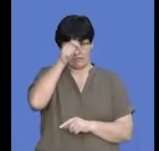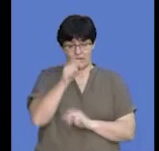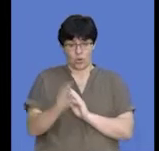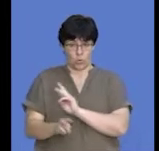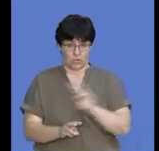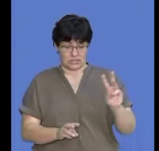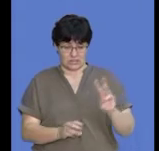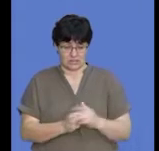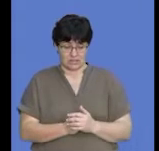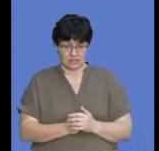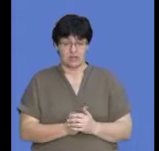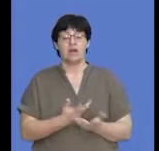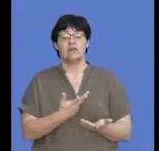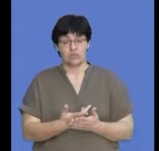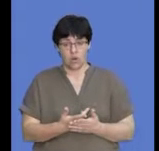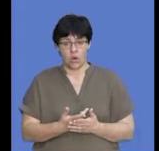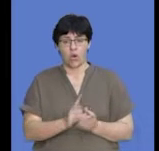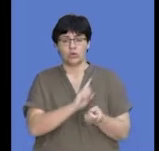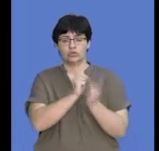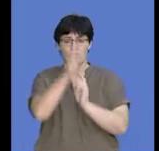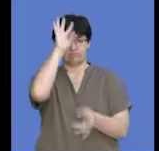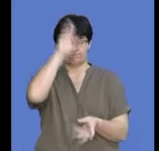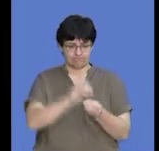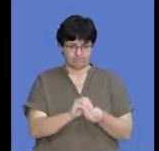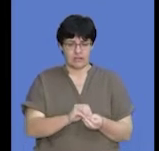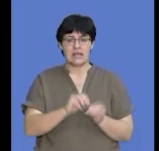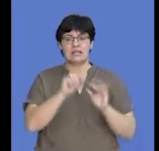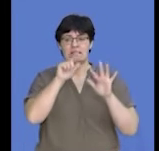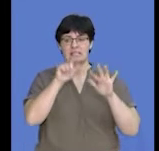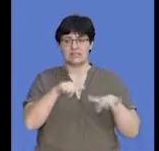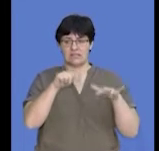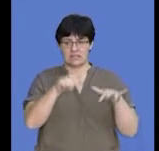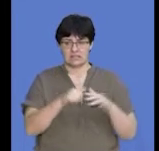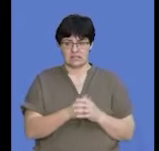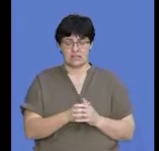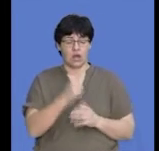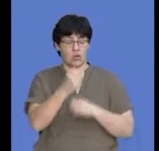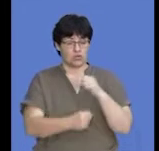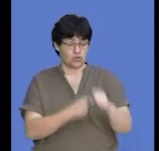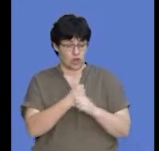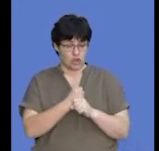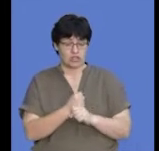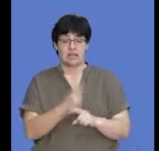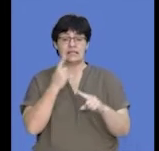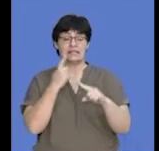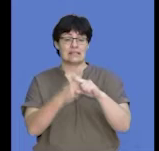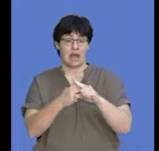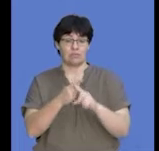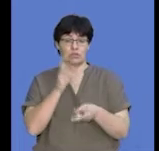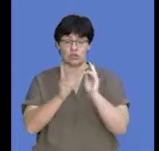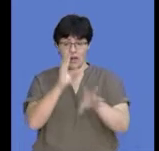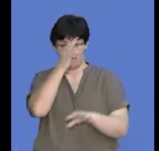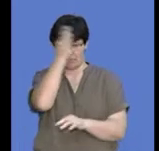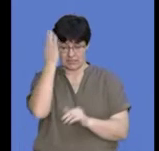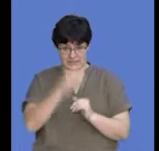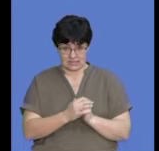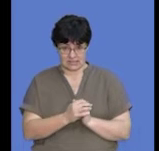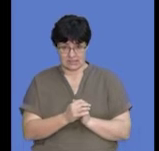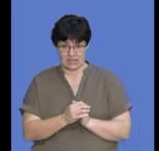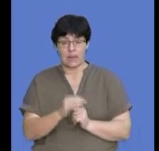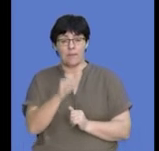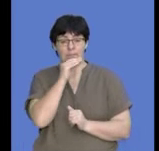To calculate the total change, 17 years times 12 minutes.